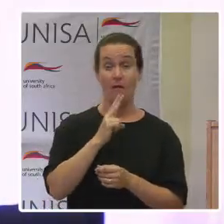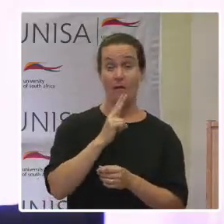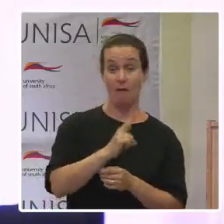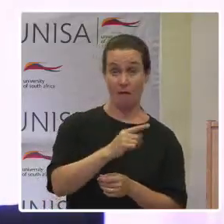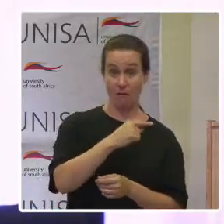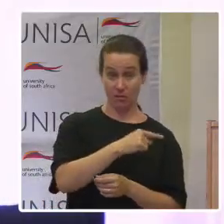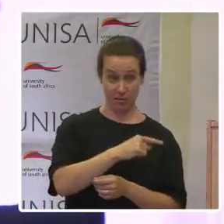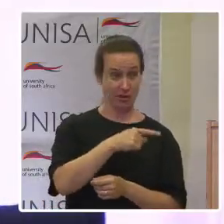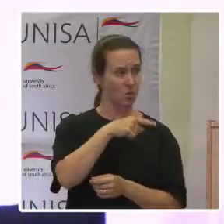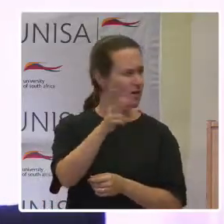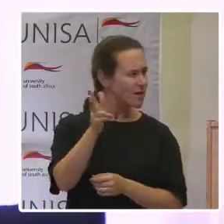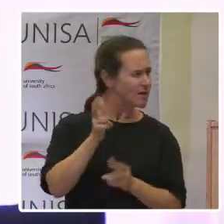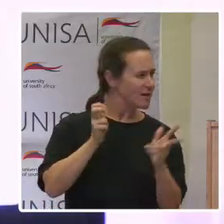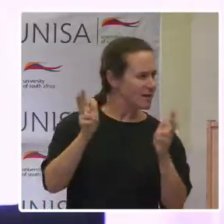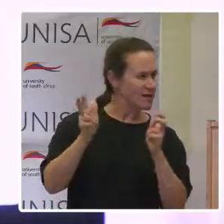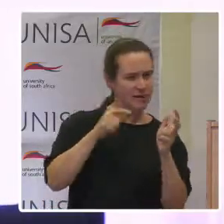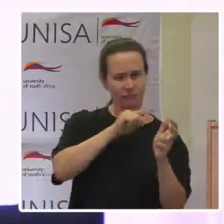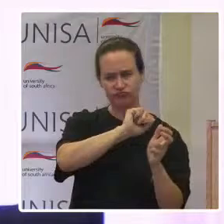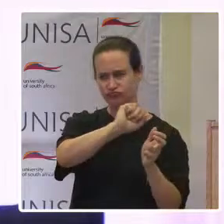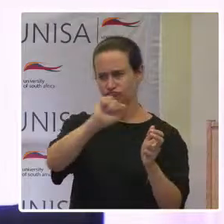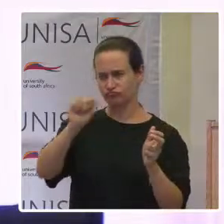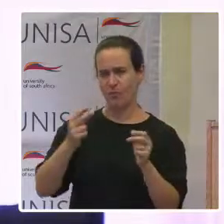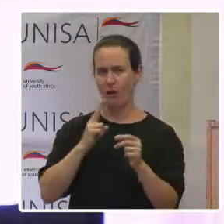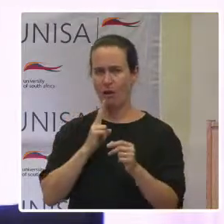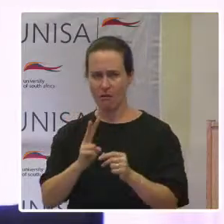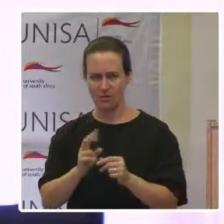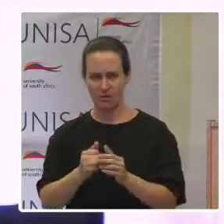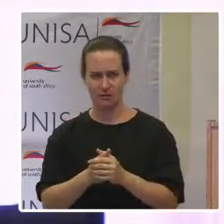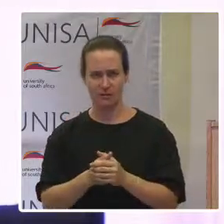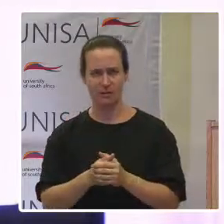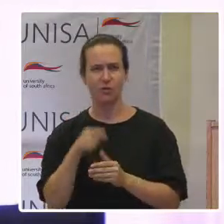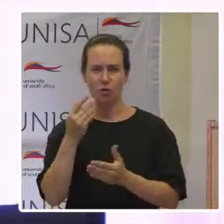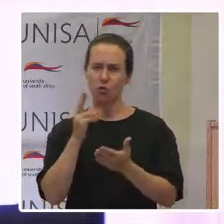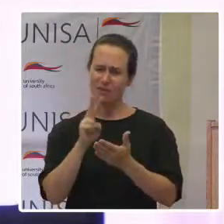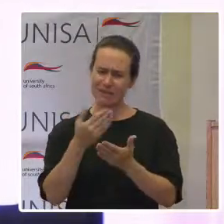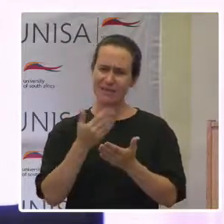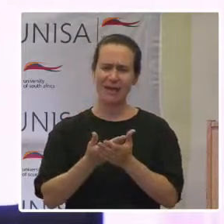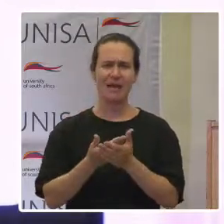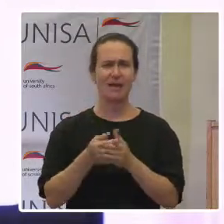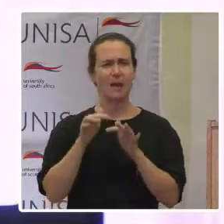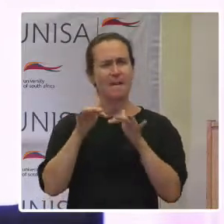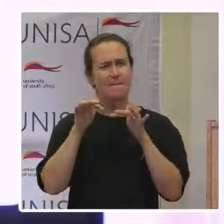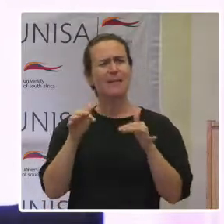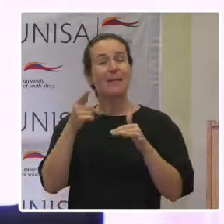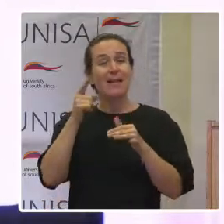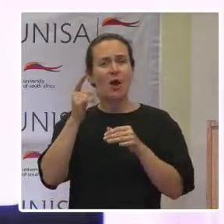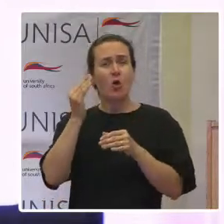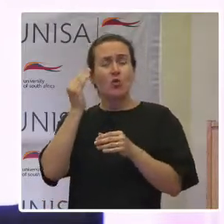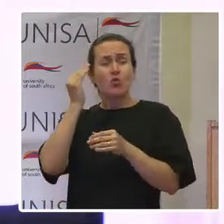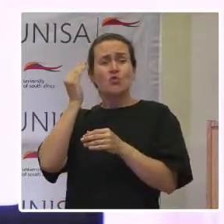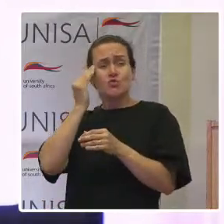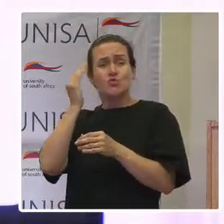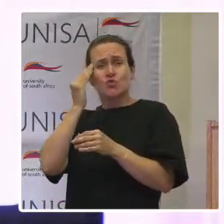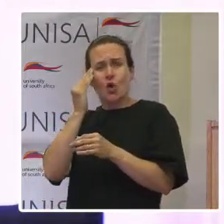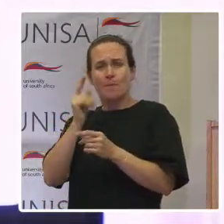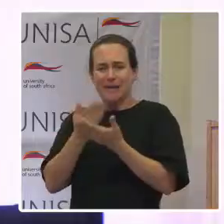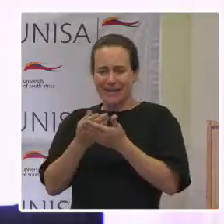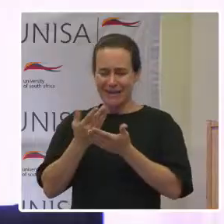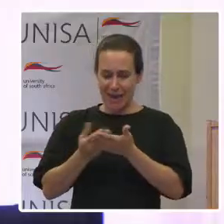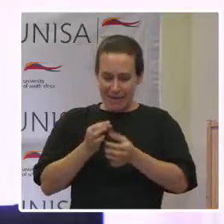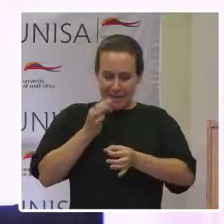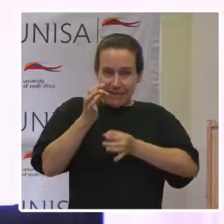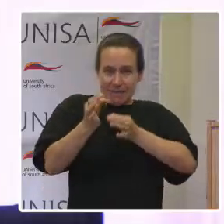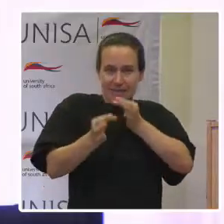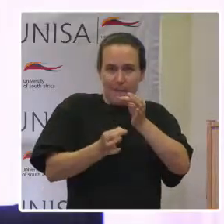answers that we could hear from the floor, you could see that people know, but they cannot define